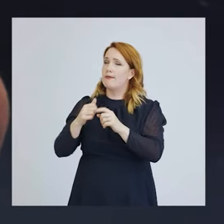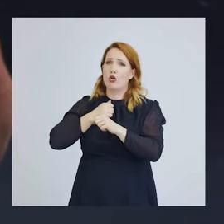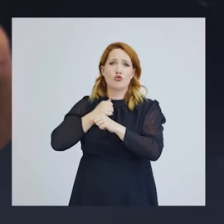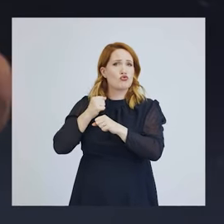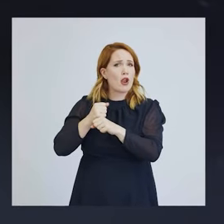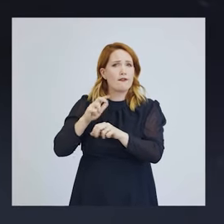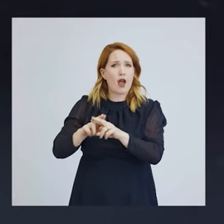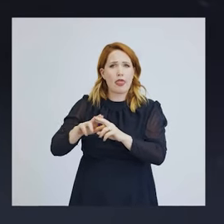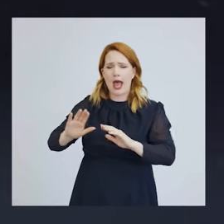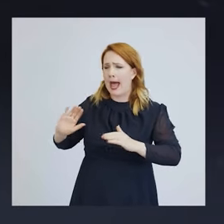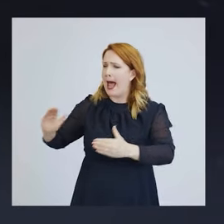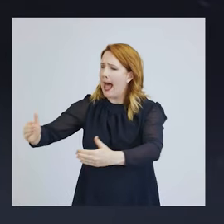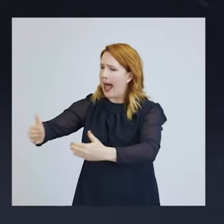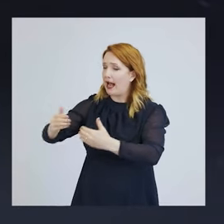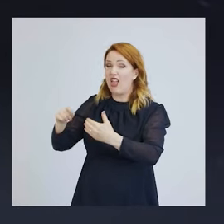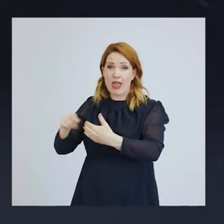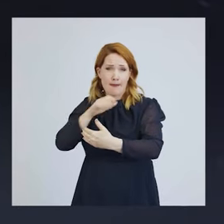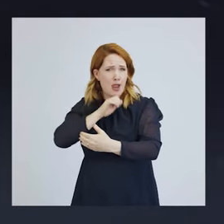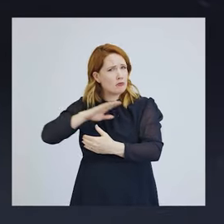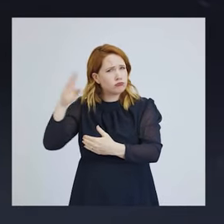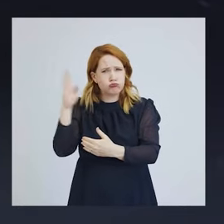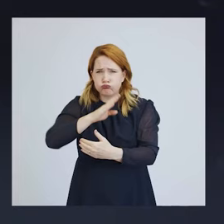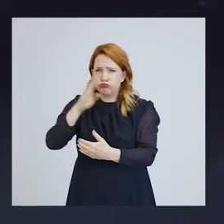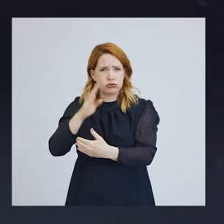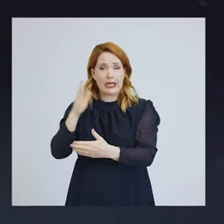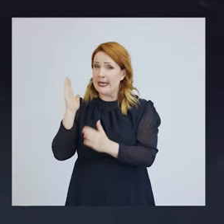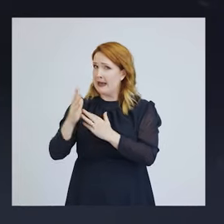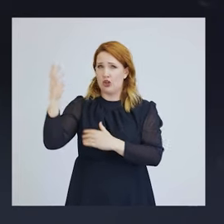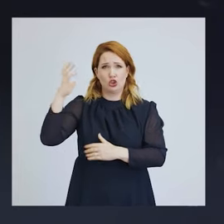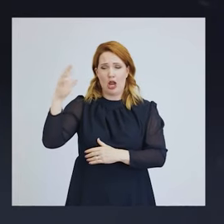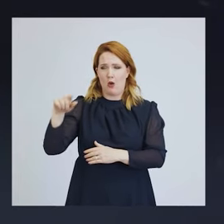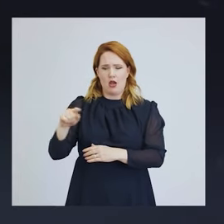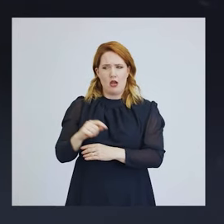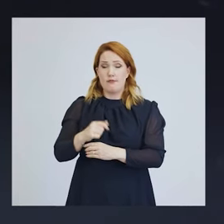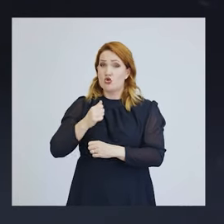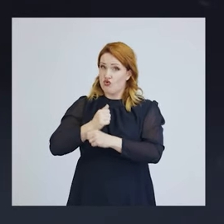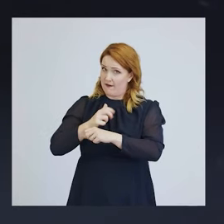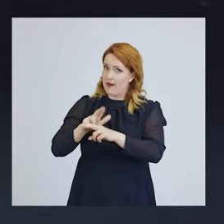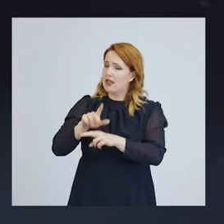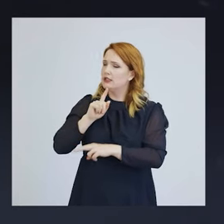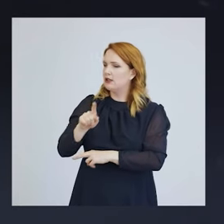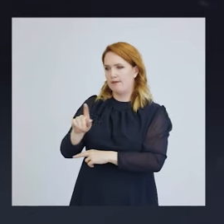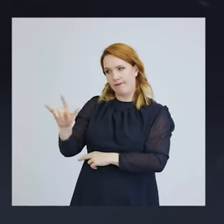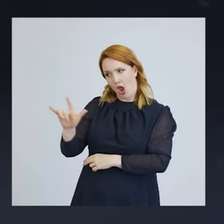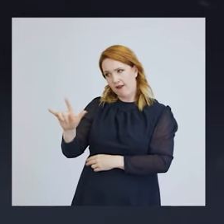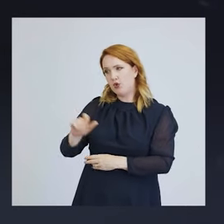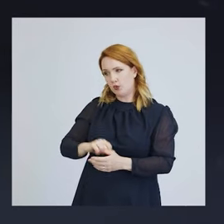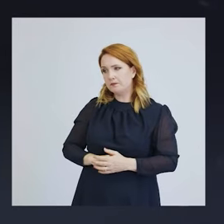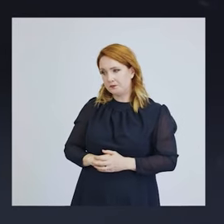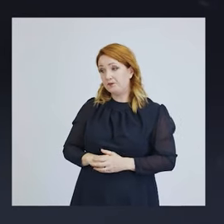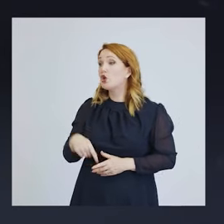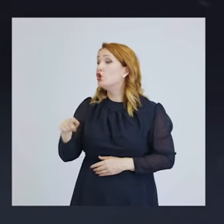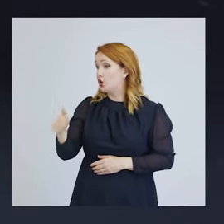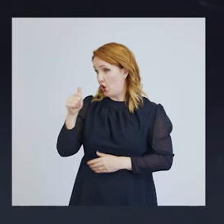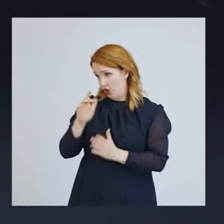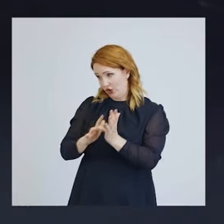remember this picture of Granddad with his arms right around him. And this man stunk like he probably never had a shower in his life. And Granddad